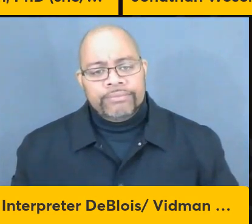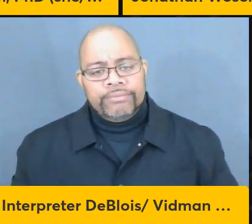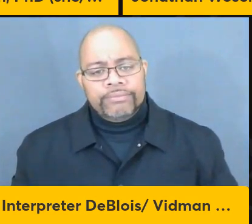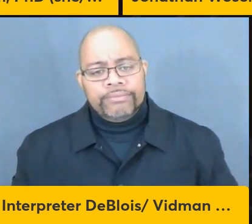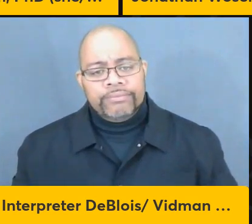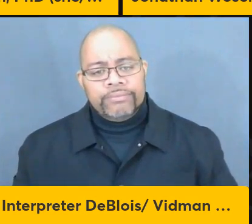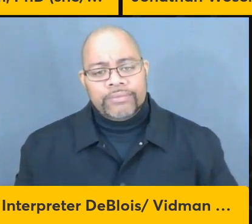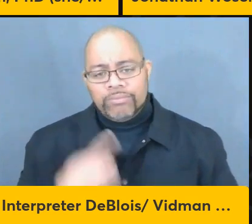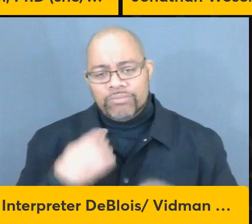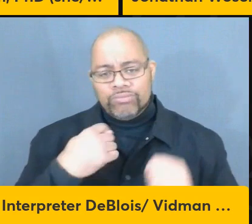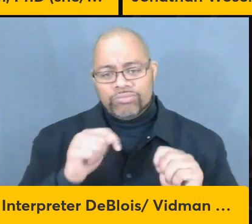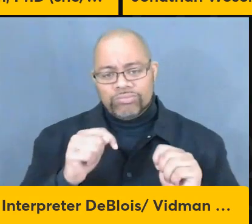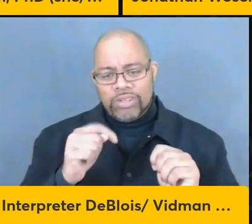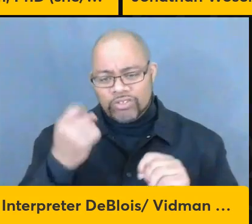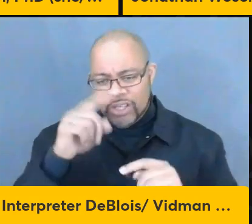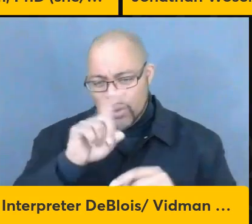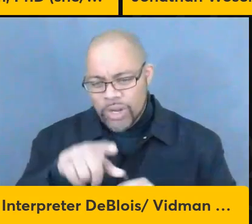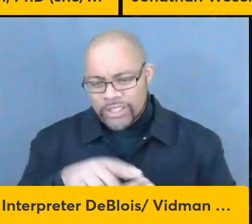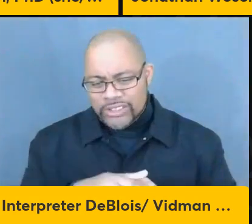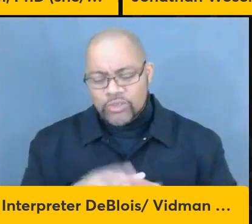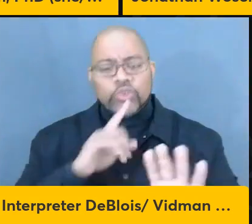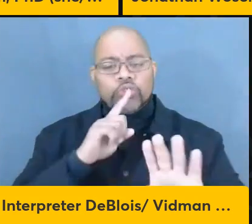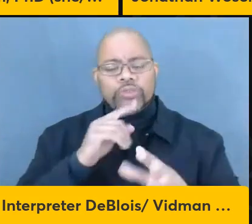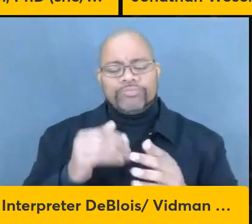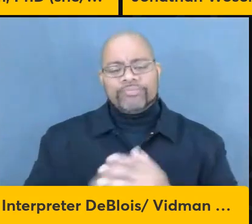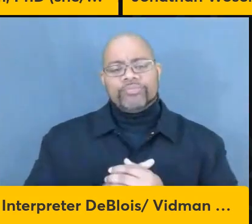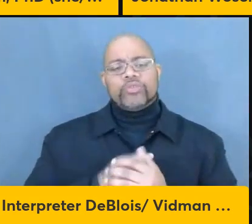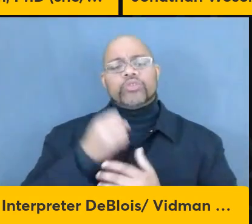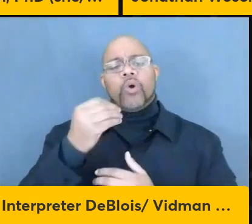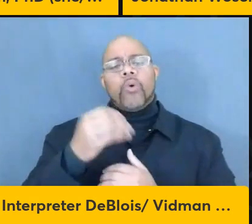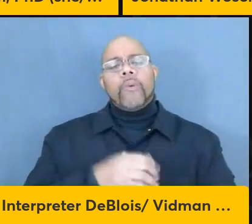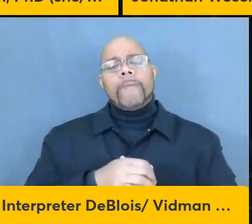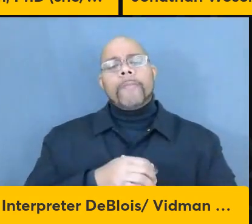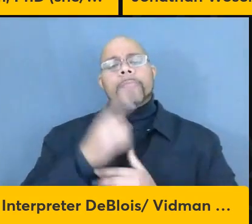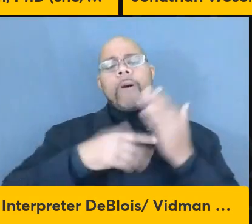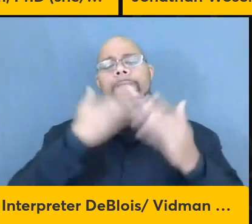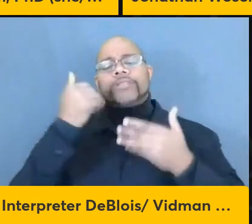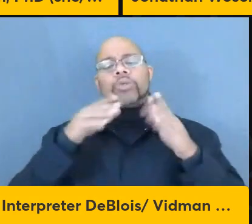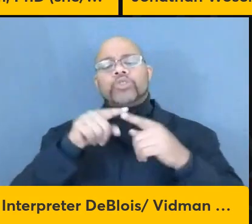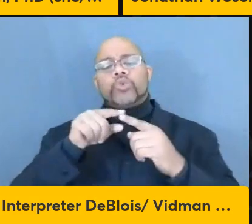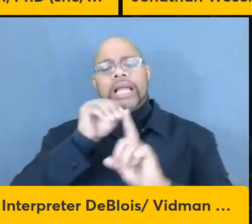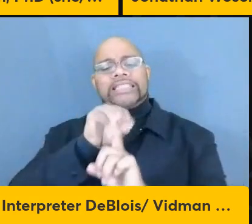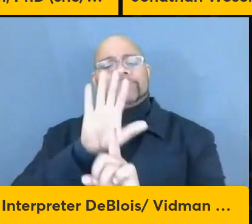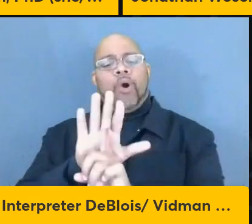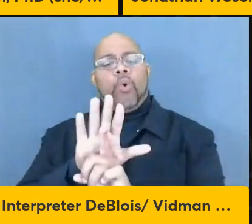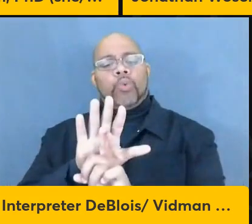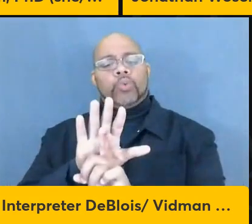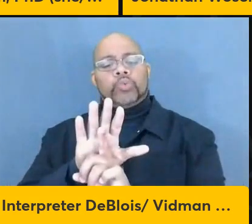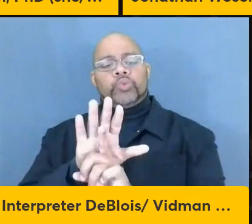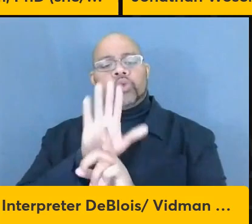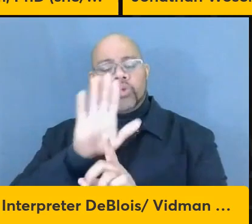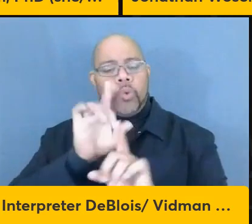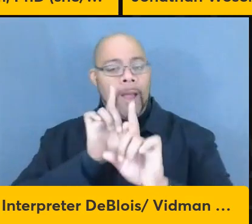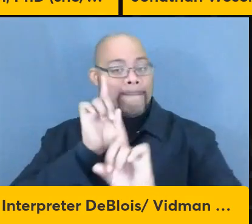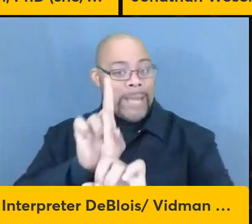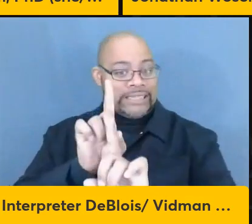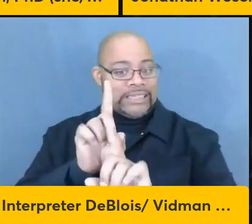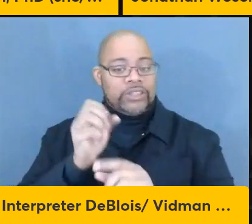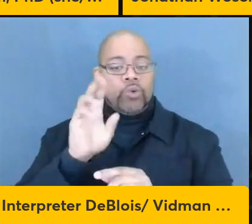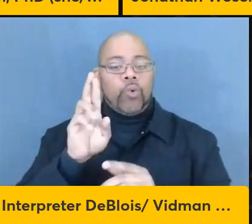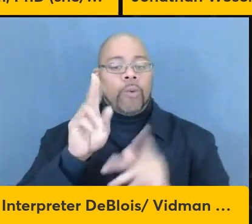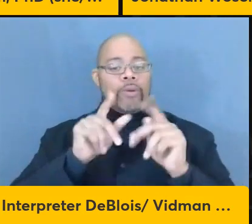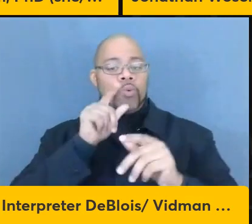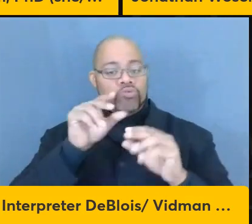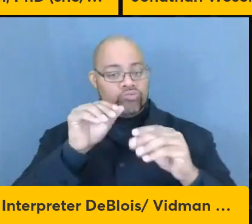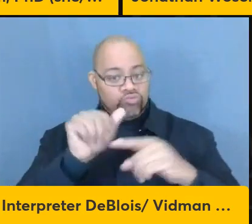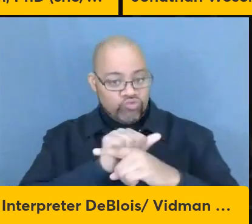Wait, I'm not sure I understand the question. Oh, sure. So what are the best ways to expose your mentees or people who